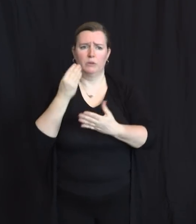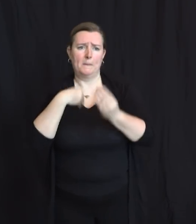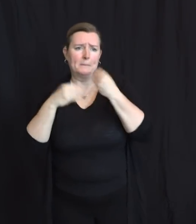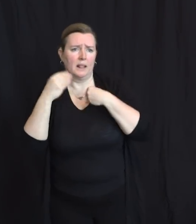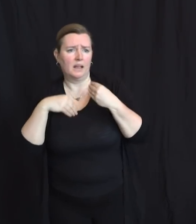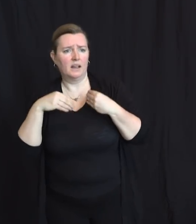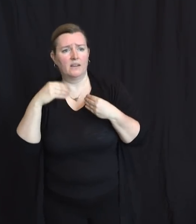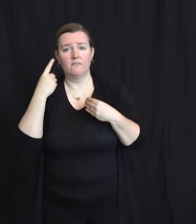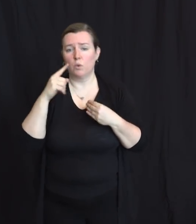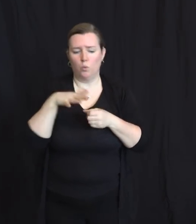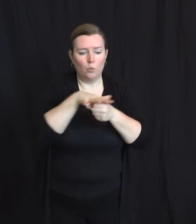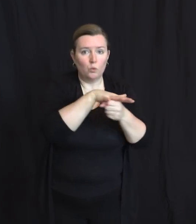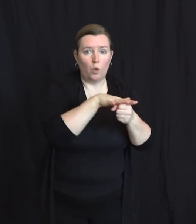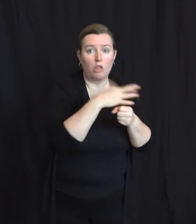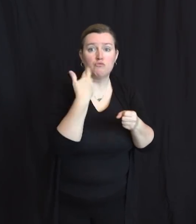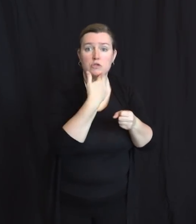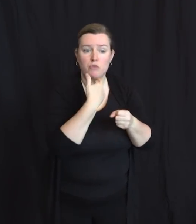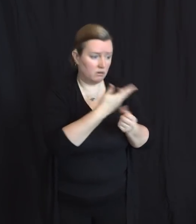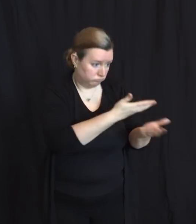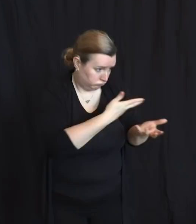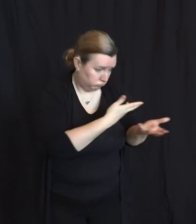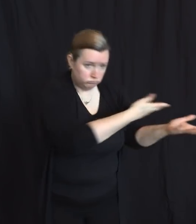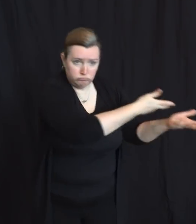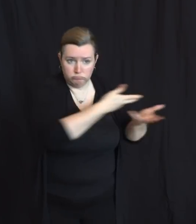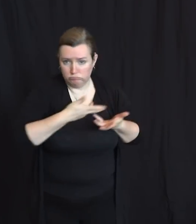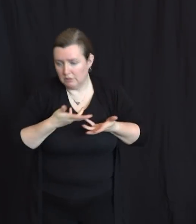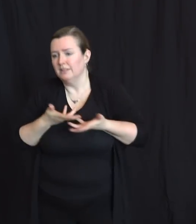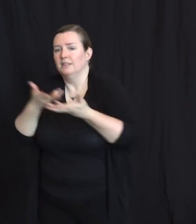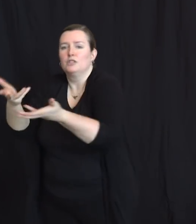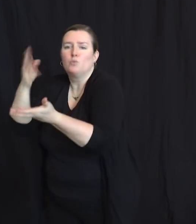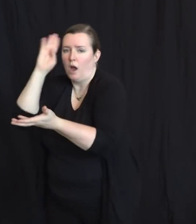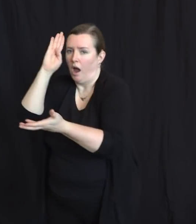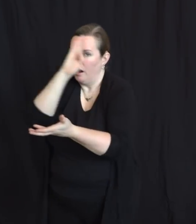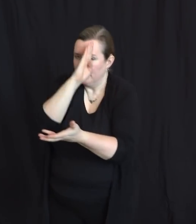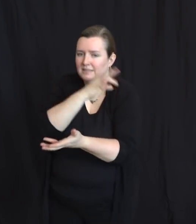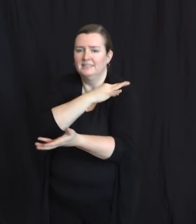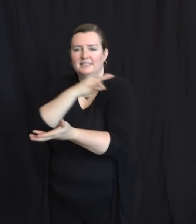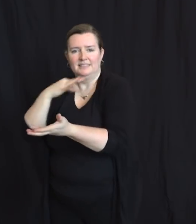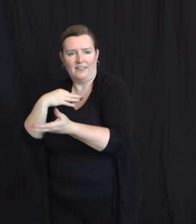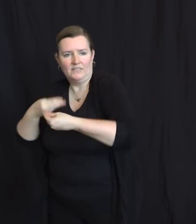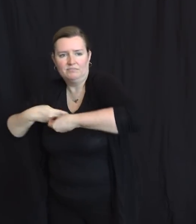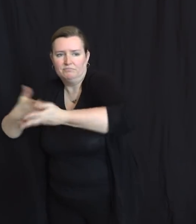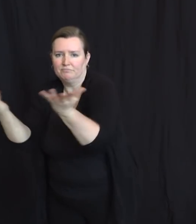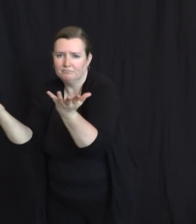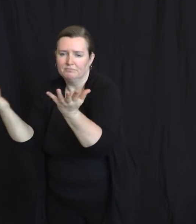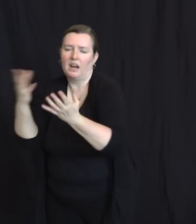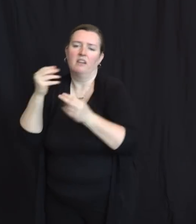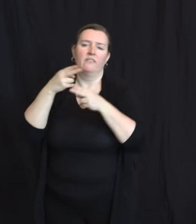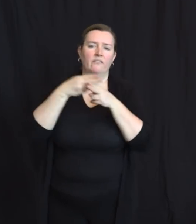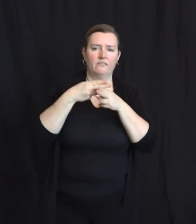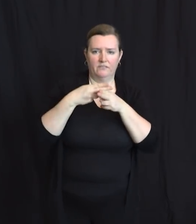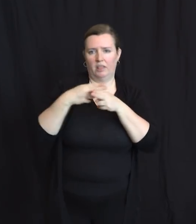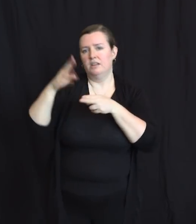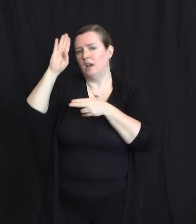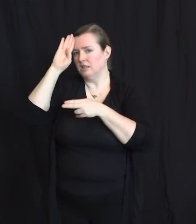to the healthcare professionals and support staff at our field medical stations in Secaucus and